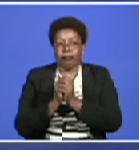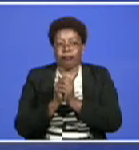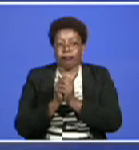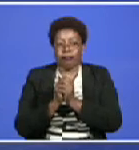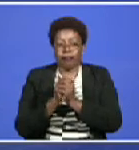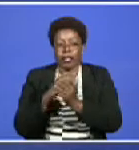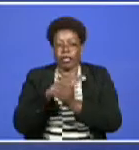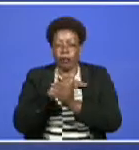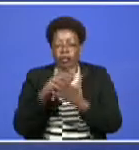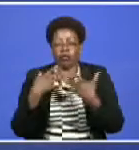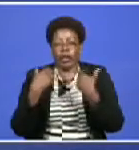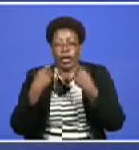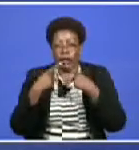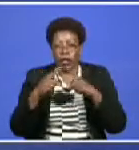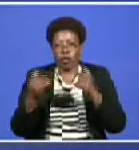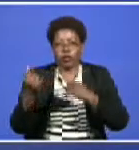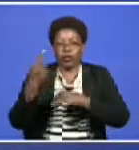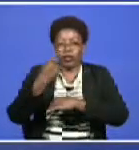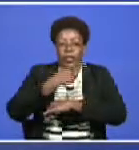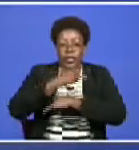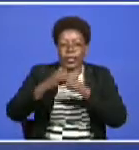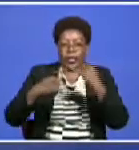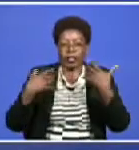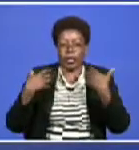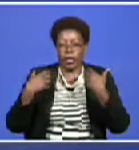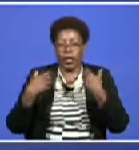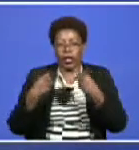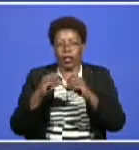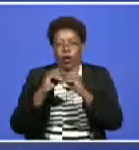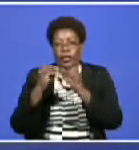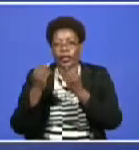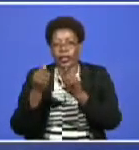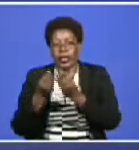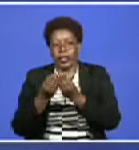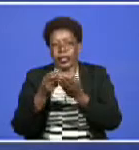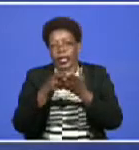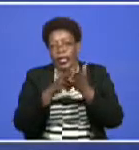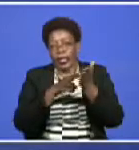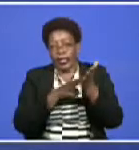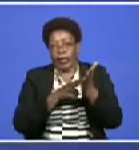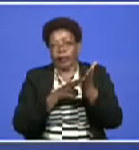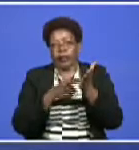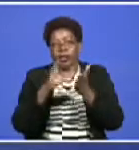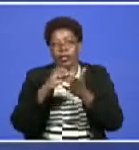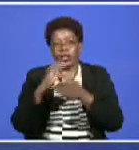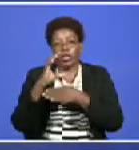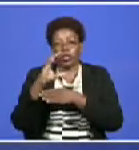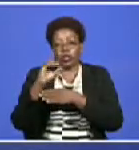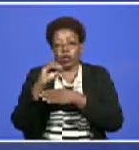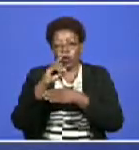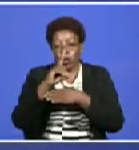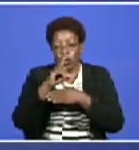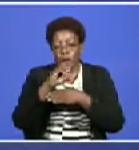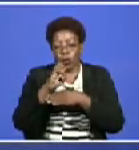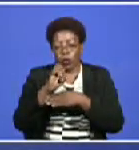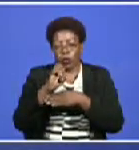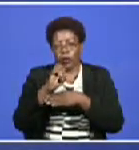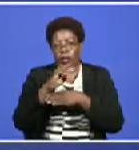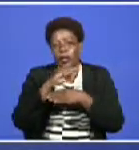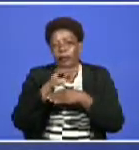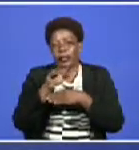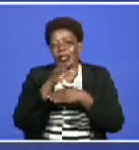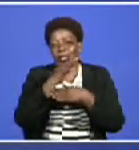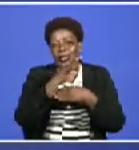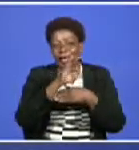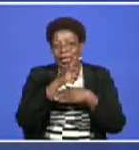The Ministry of Health announcing today that International Health Organizations has relabeled the novel coronavirus as COVID-19. And while concerns